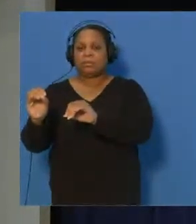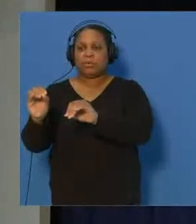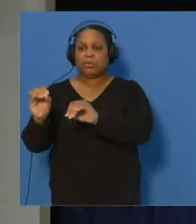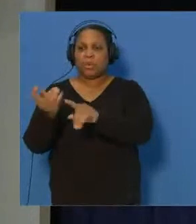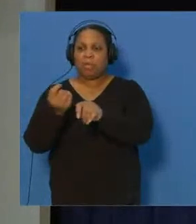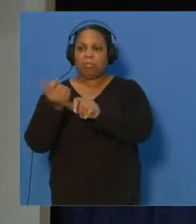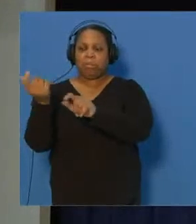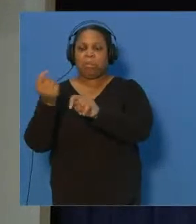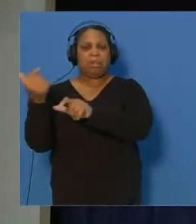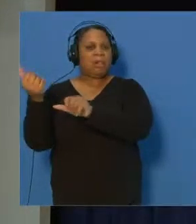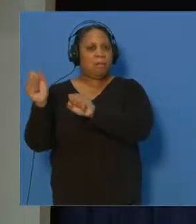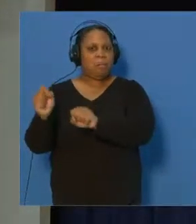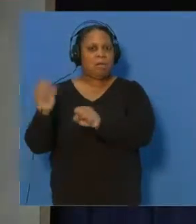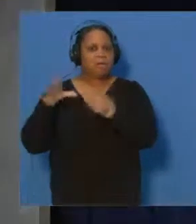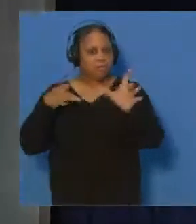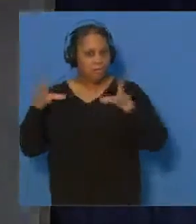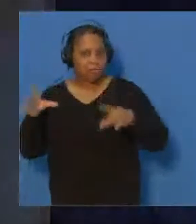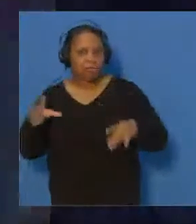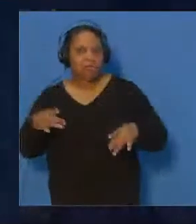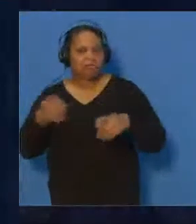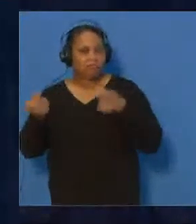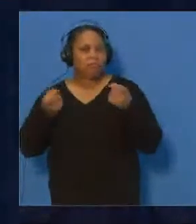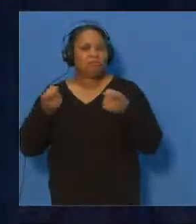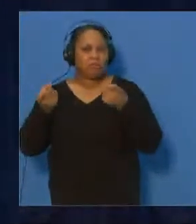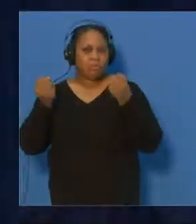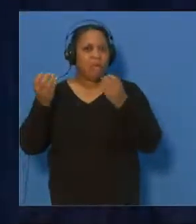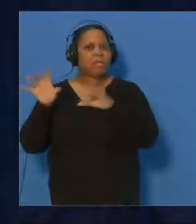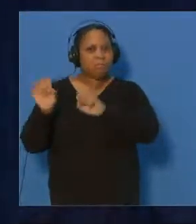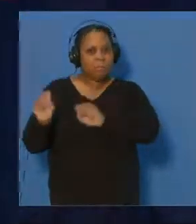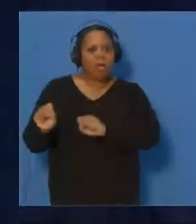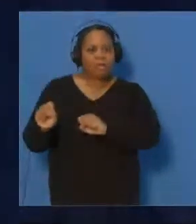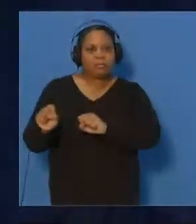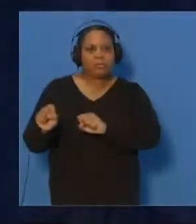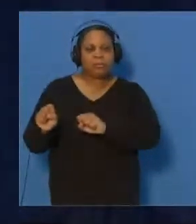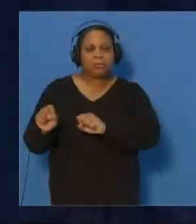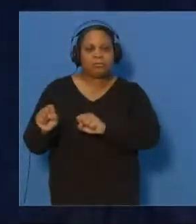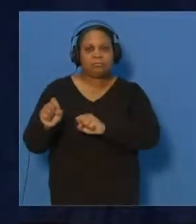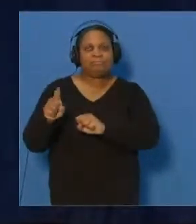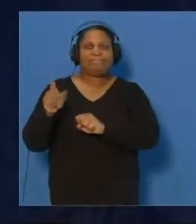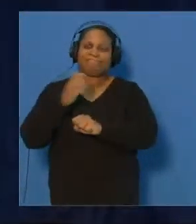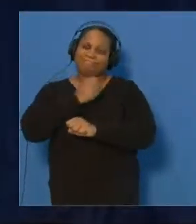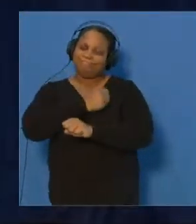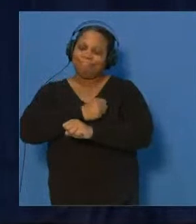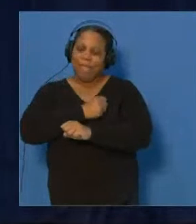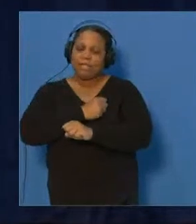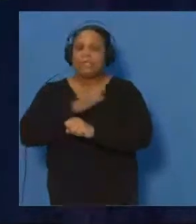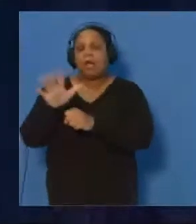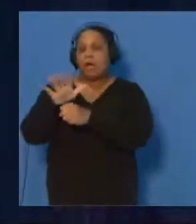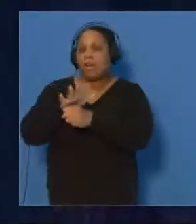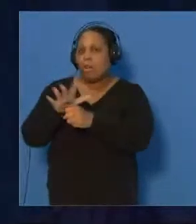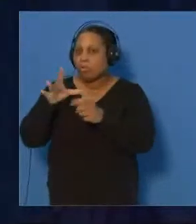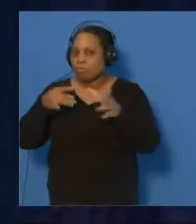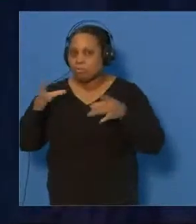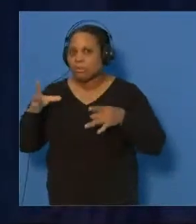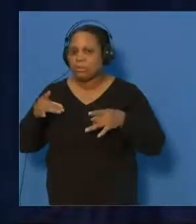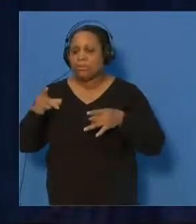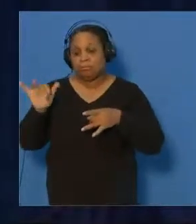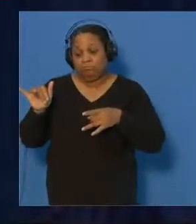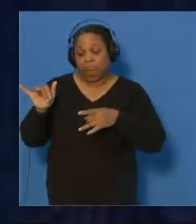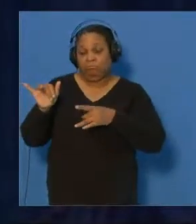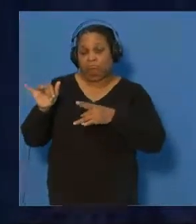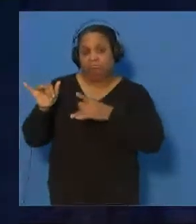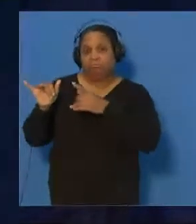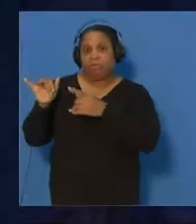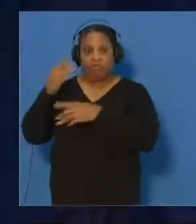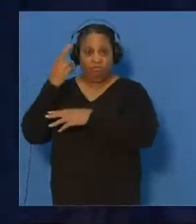eliminate any possible community transmission or control it as much as possible. And so, or sorry, local transmission. And so for that particular reason,